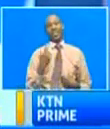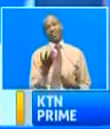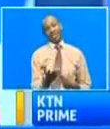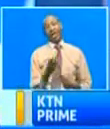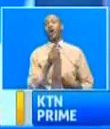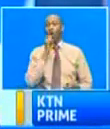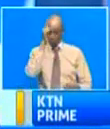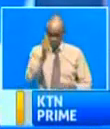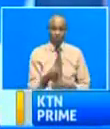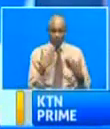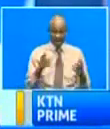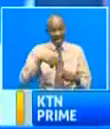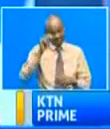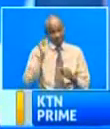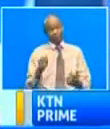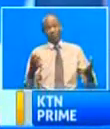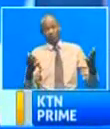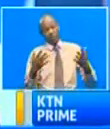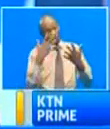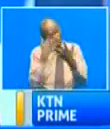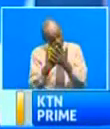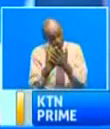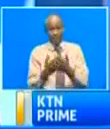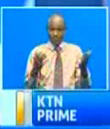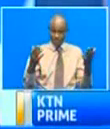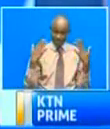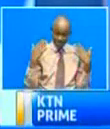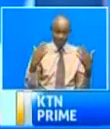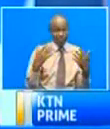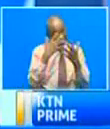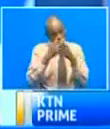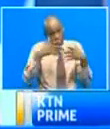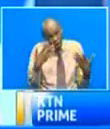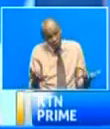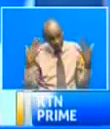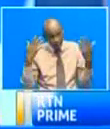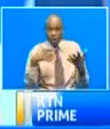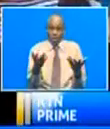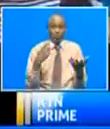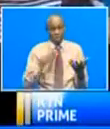she will face life in prison or a prolonged sentence, Timothy Otieno explains.